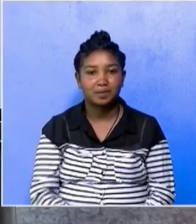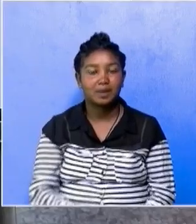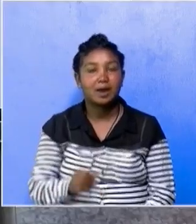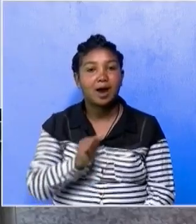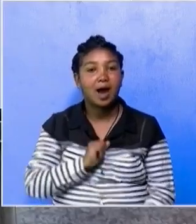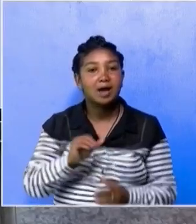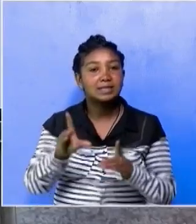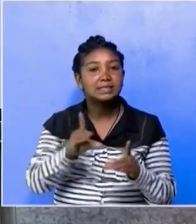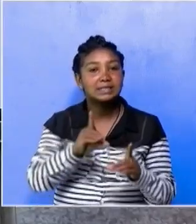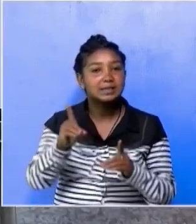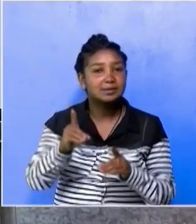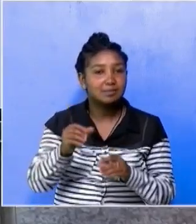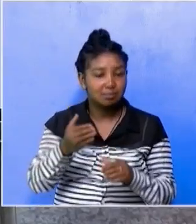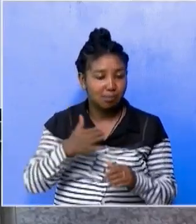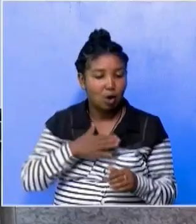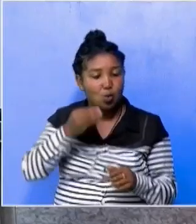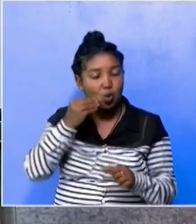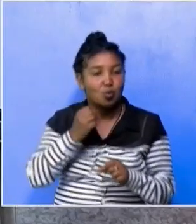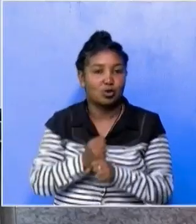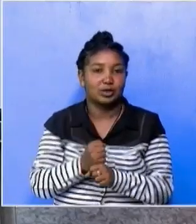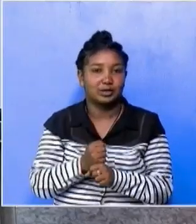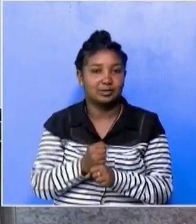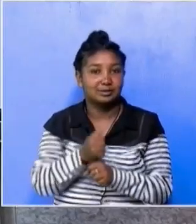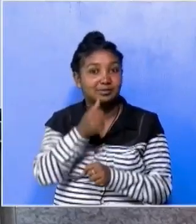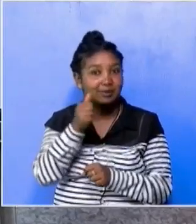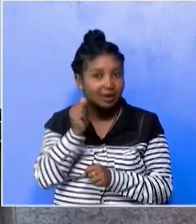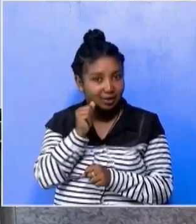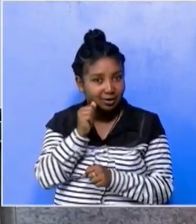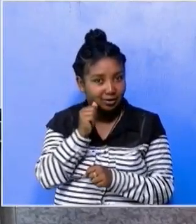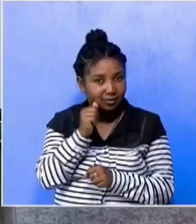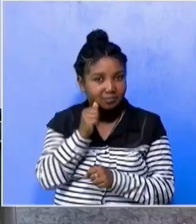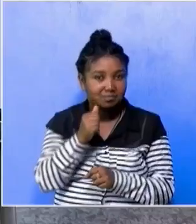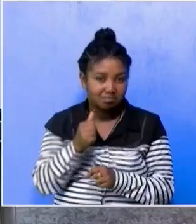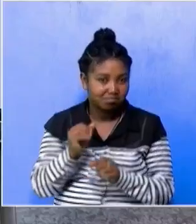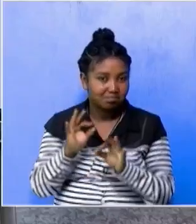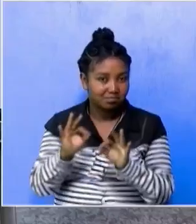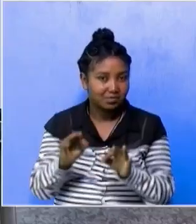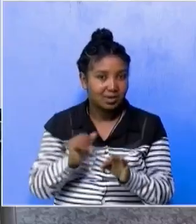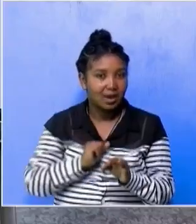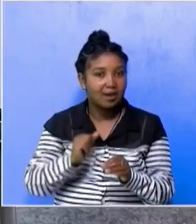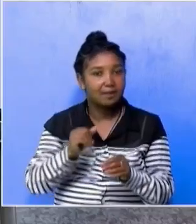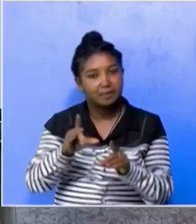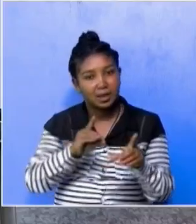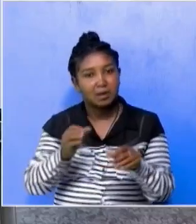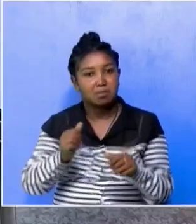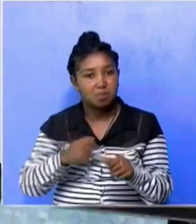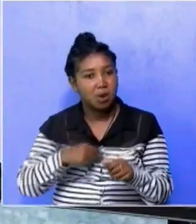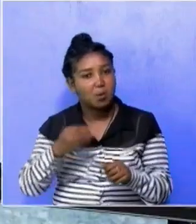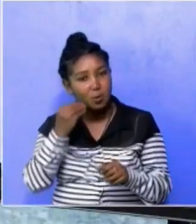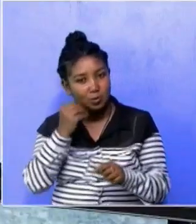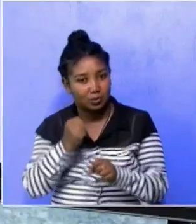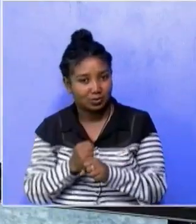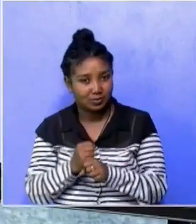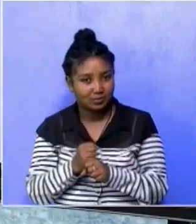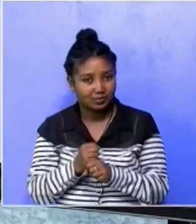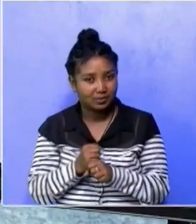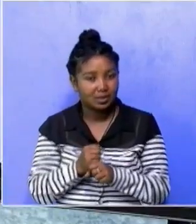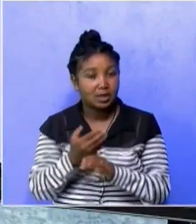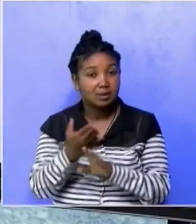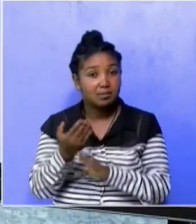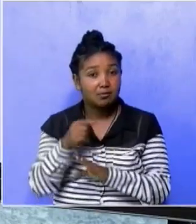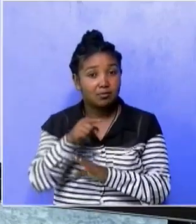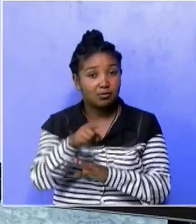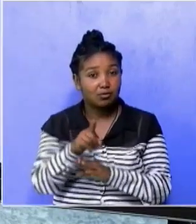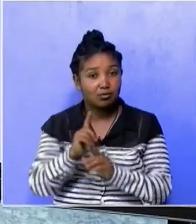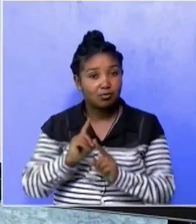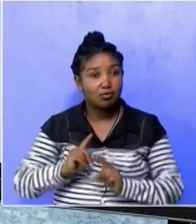I did my homework. Yeah. That's interesting one. I did my homework. Before you